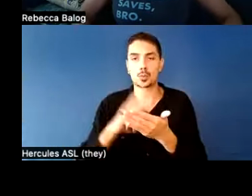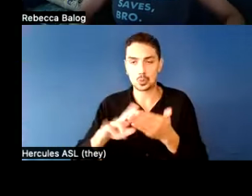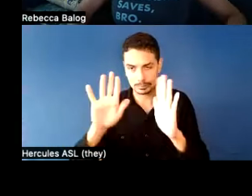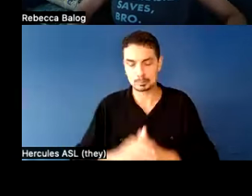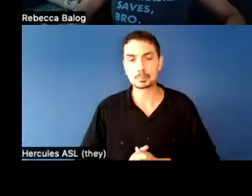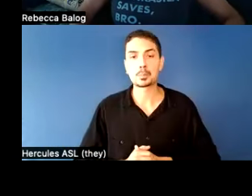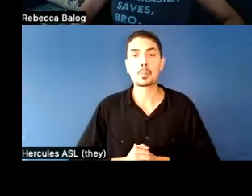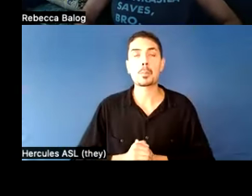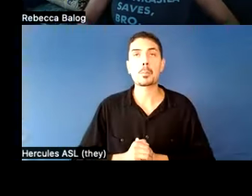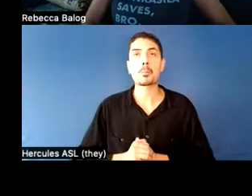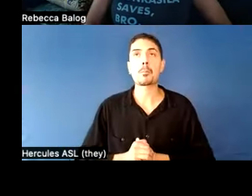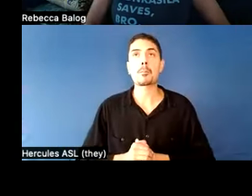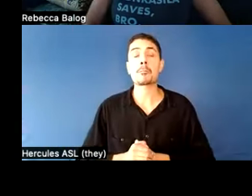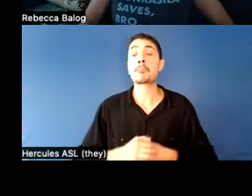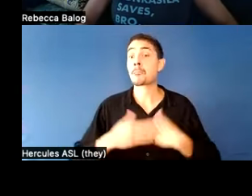then it was like